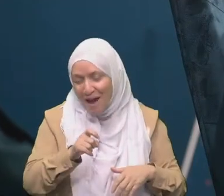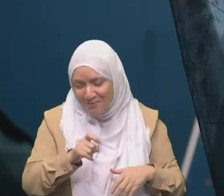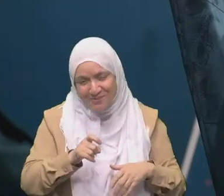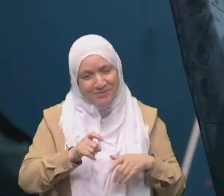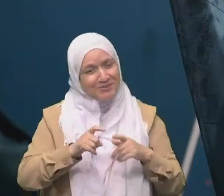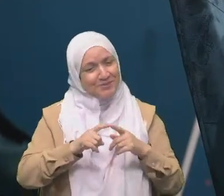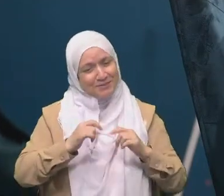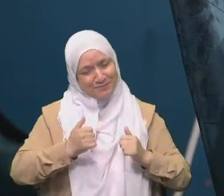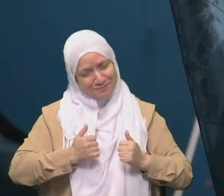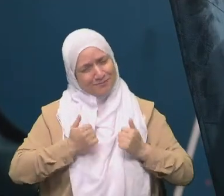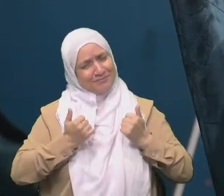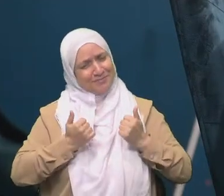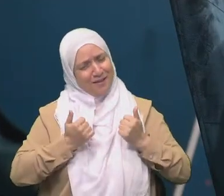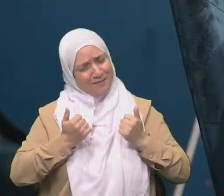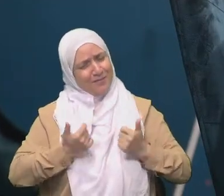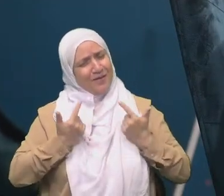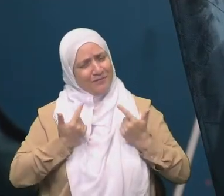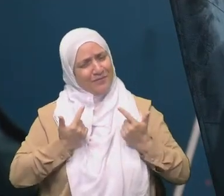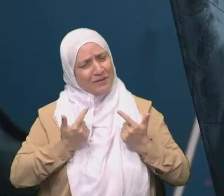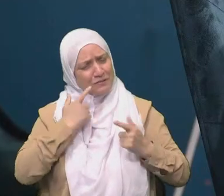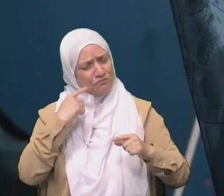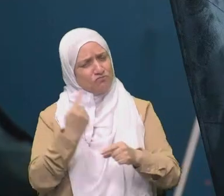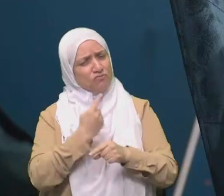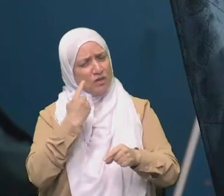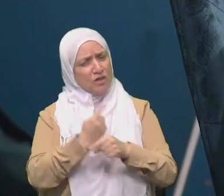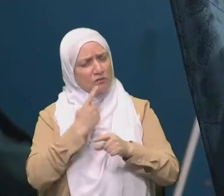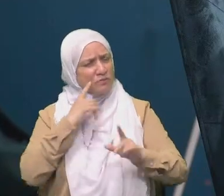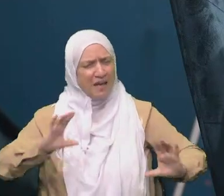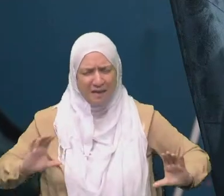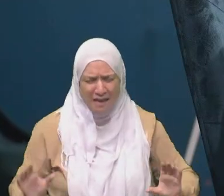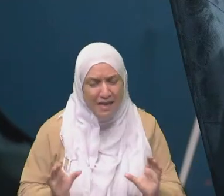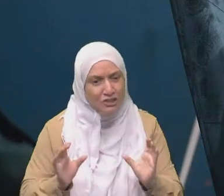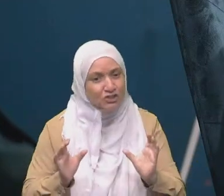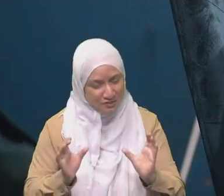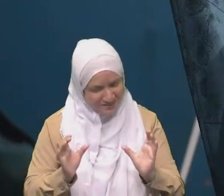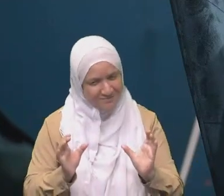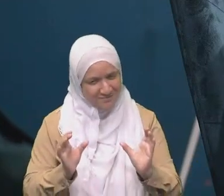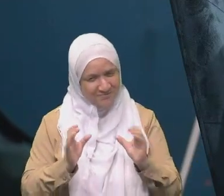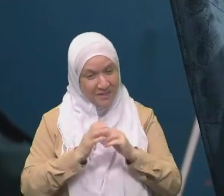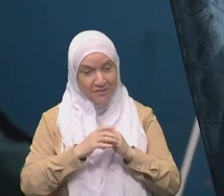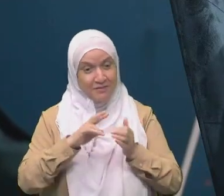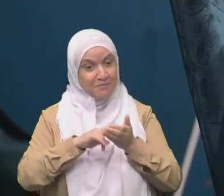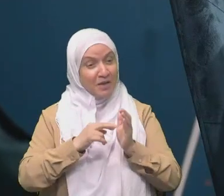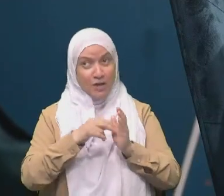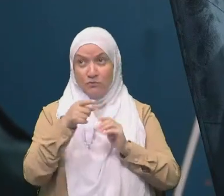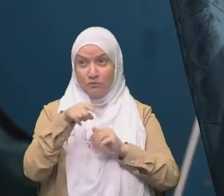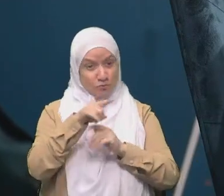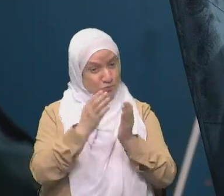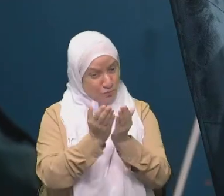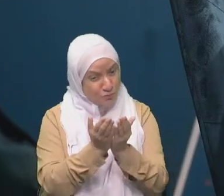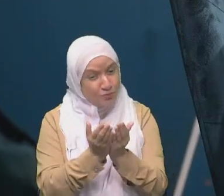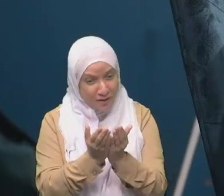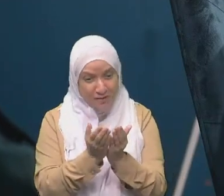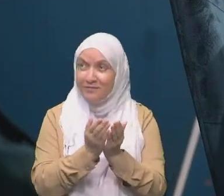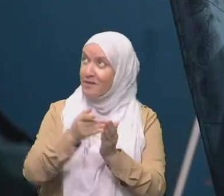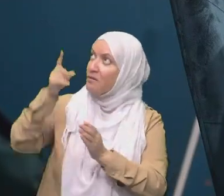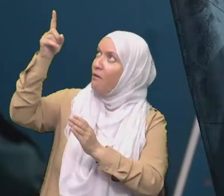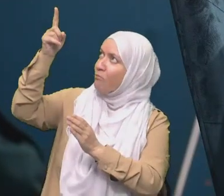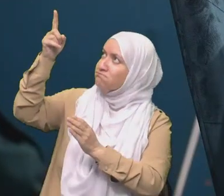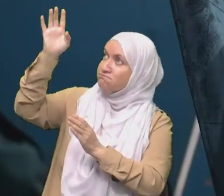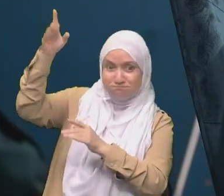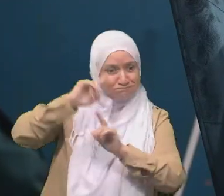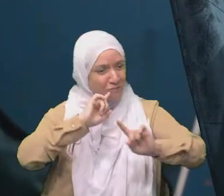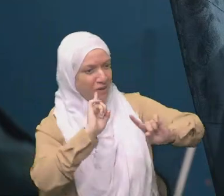righteousness so that little dua will be answered right away. So that's why he says you have to have the qadr, the asbab, the